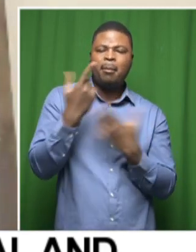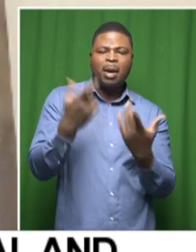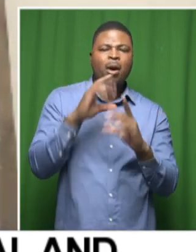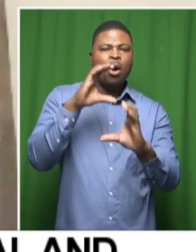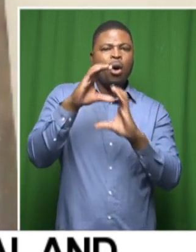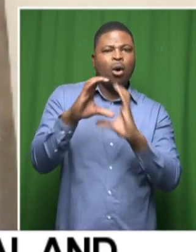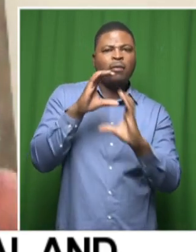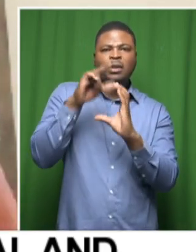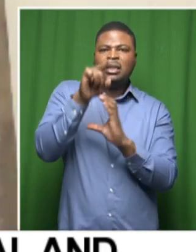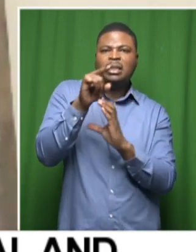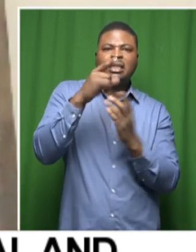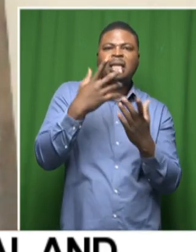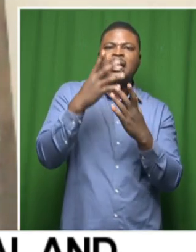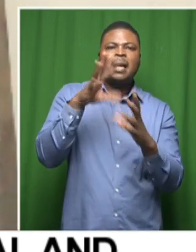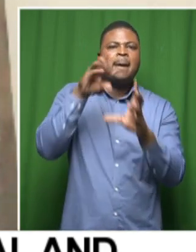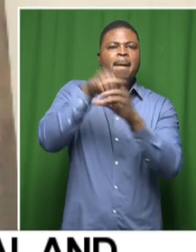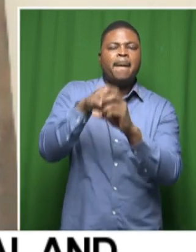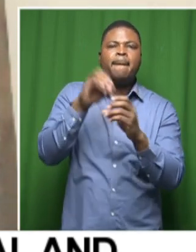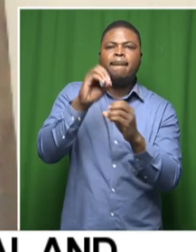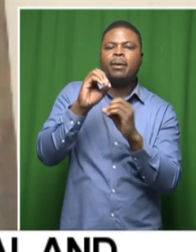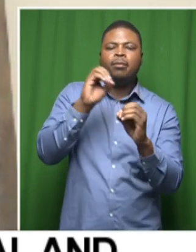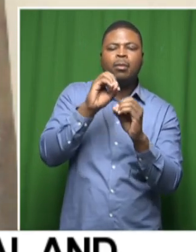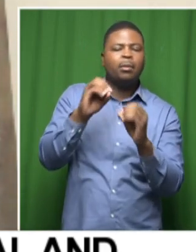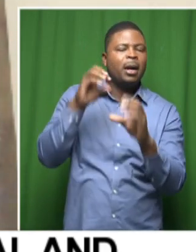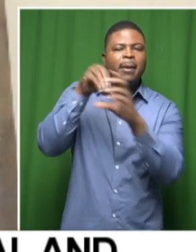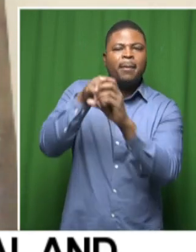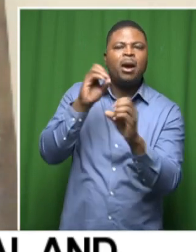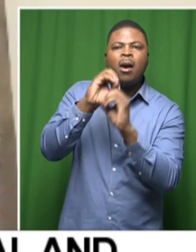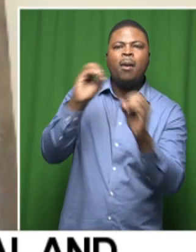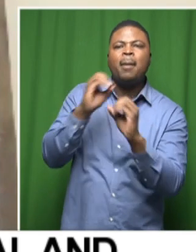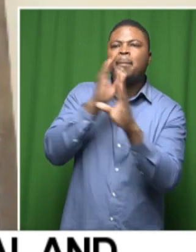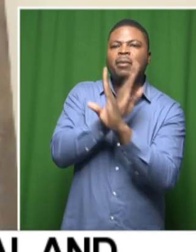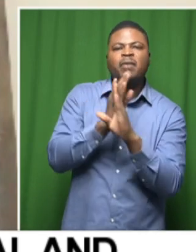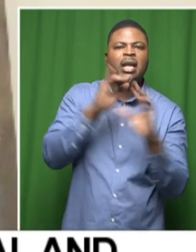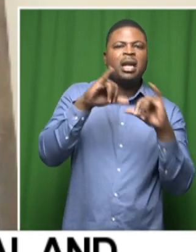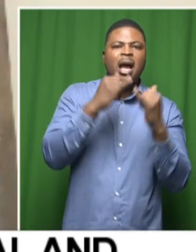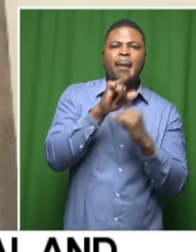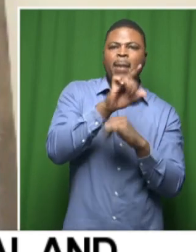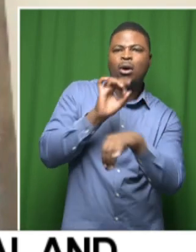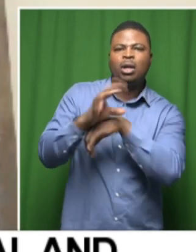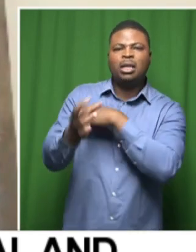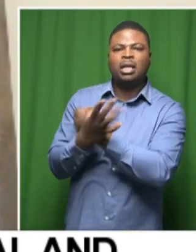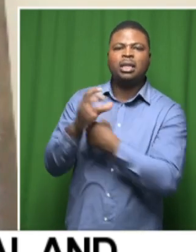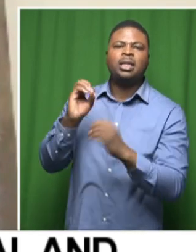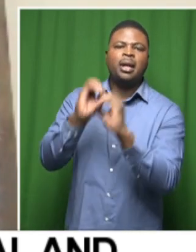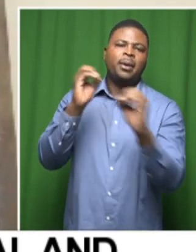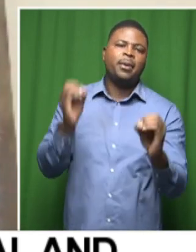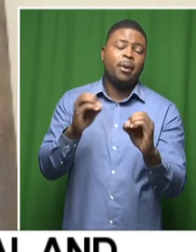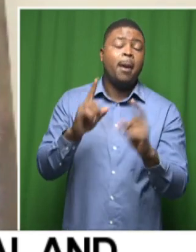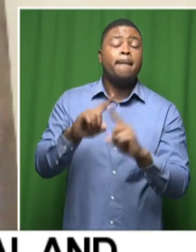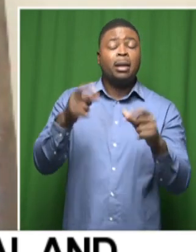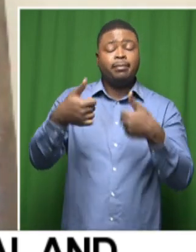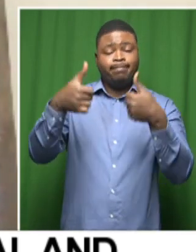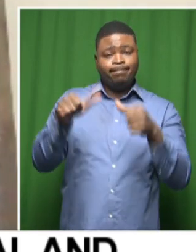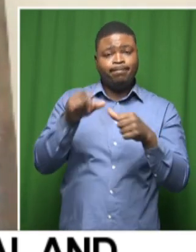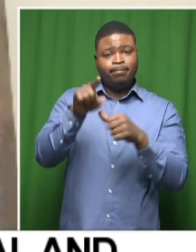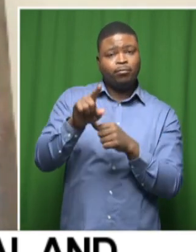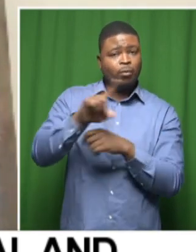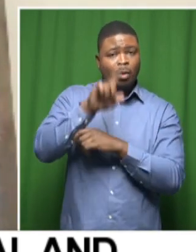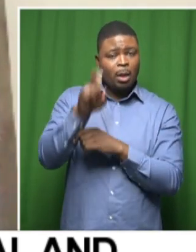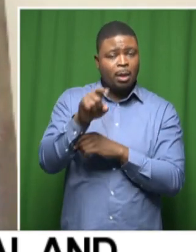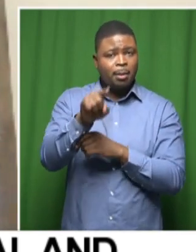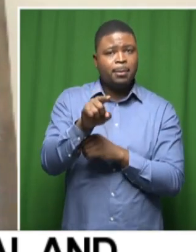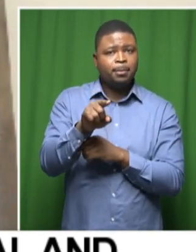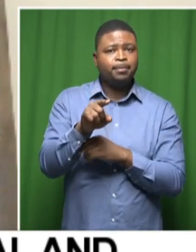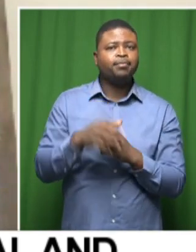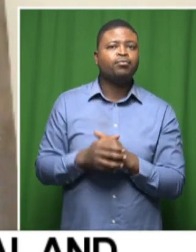conversations is indicative of the fact that we're not speaking and there isn't a sufficient consultation. The second part of your question, though, is I think one